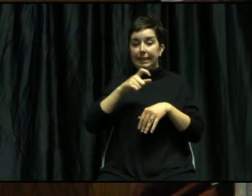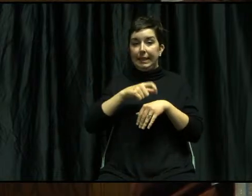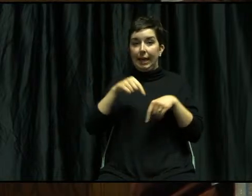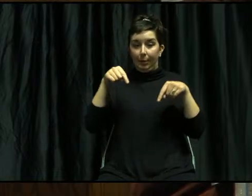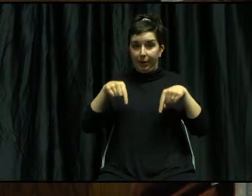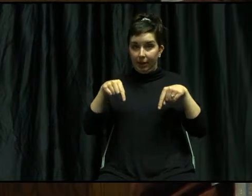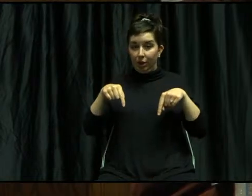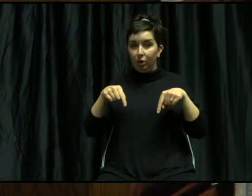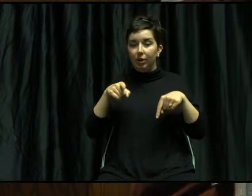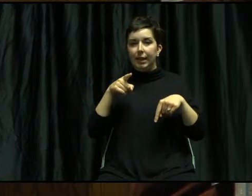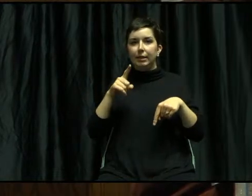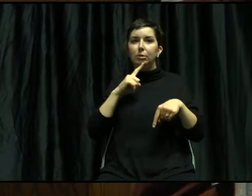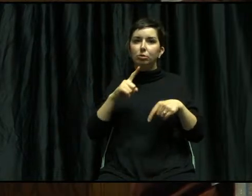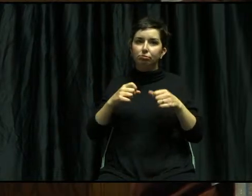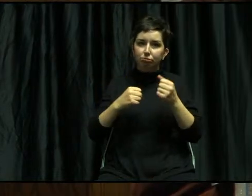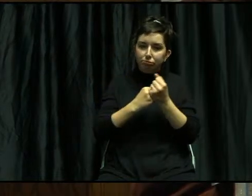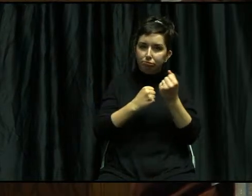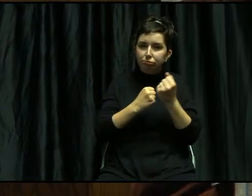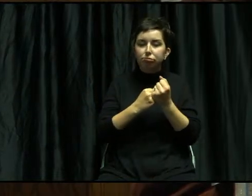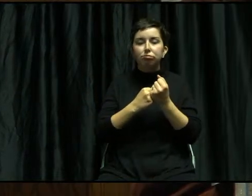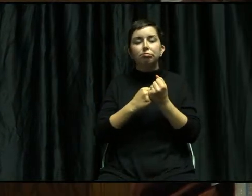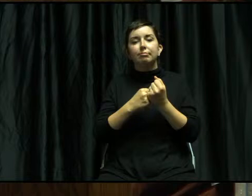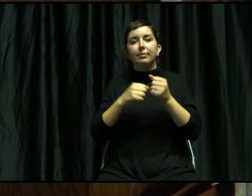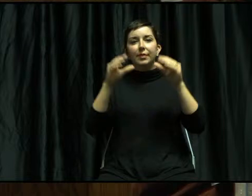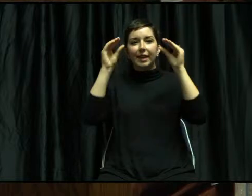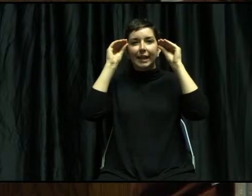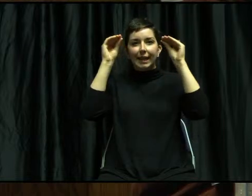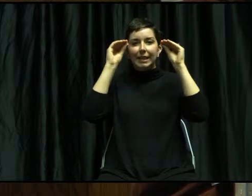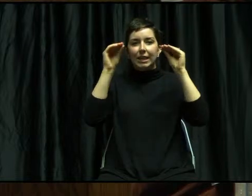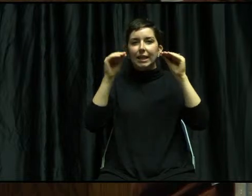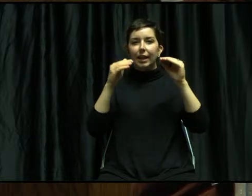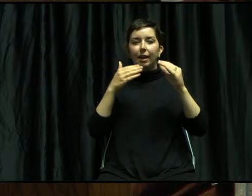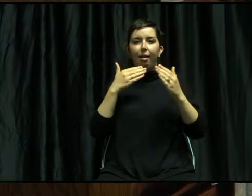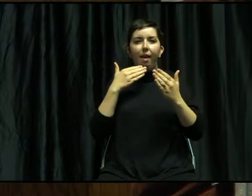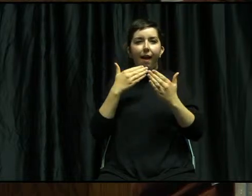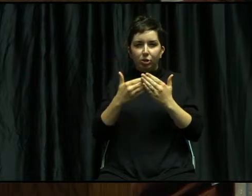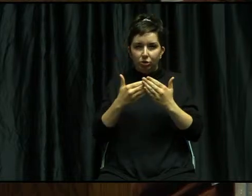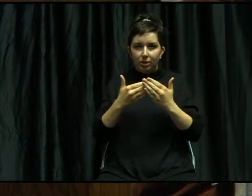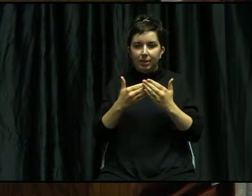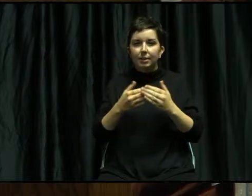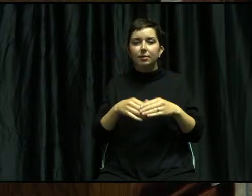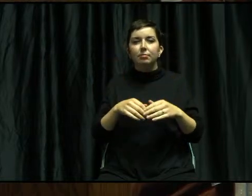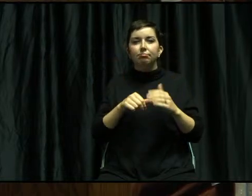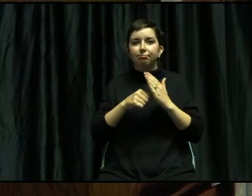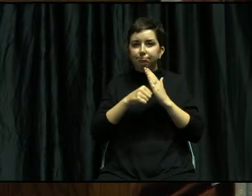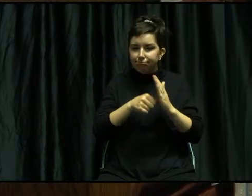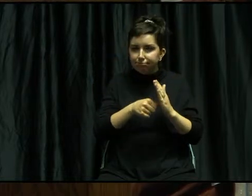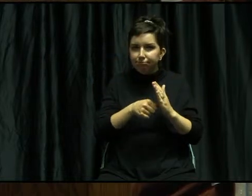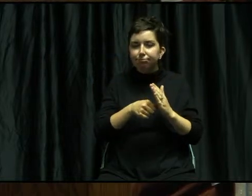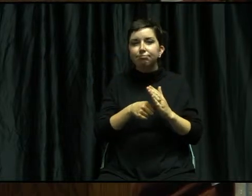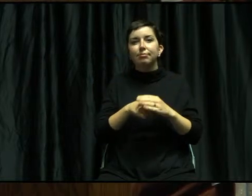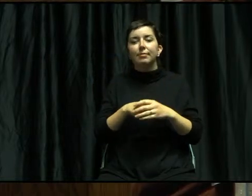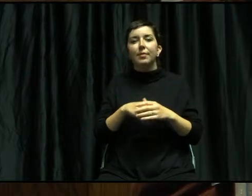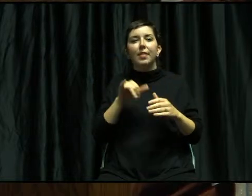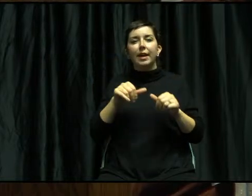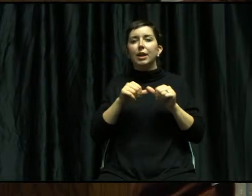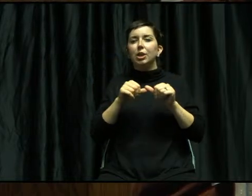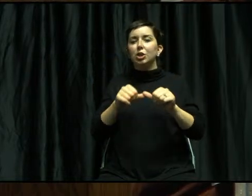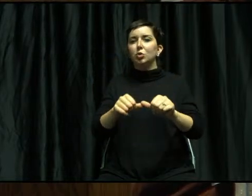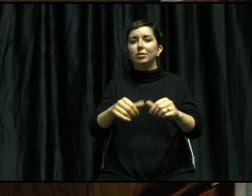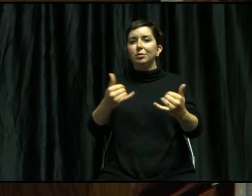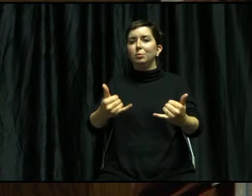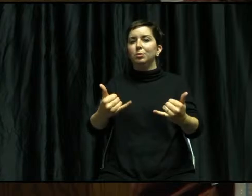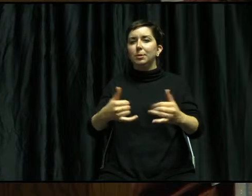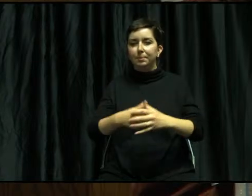staunch advocate of teaching excellence, an emphasis that continues at Weber to this